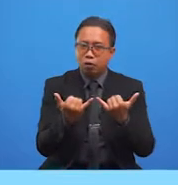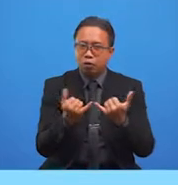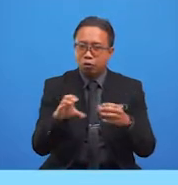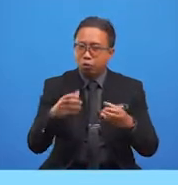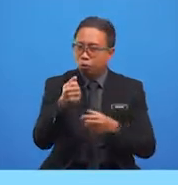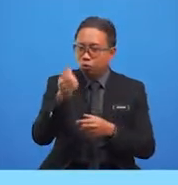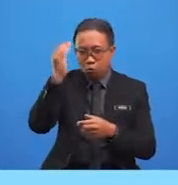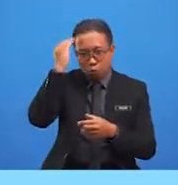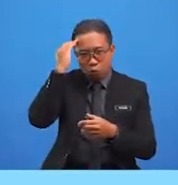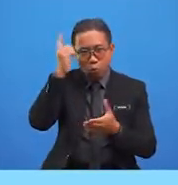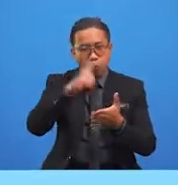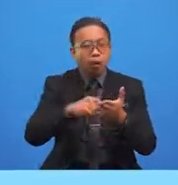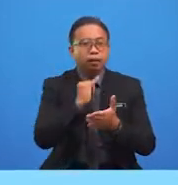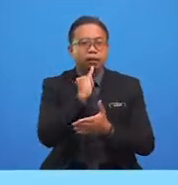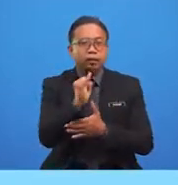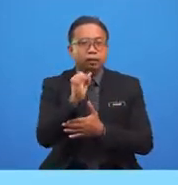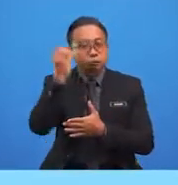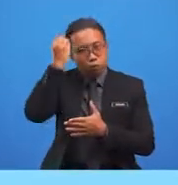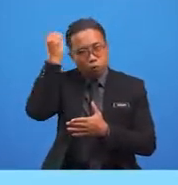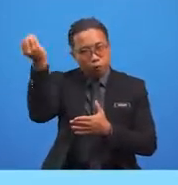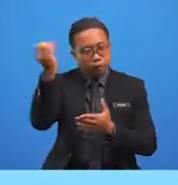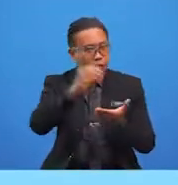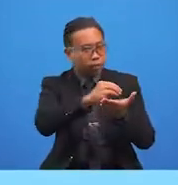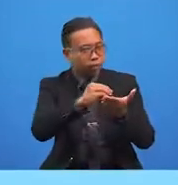do you know what is opinion essay?